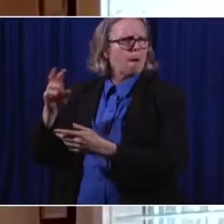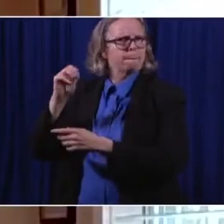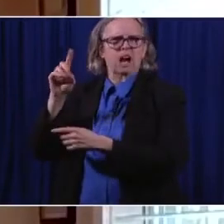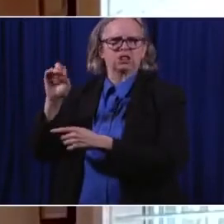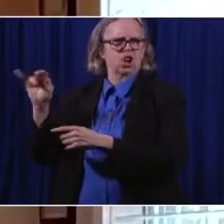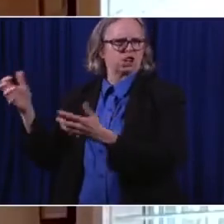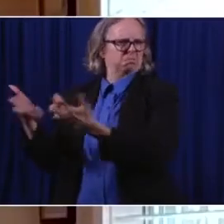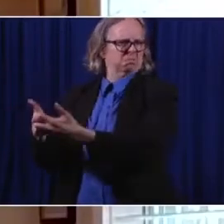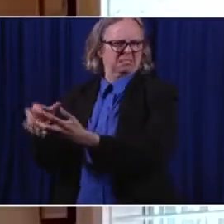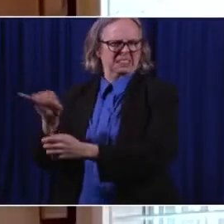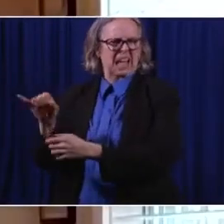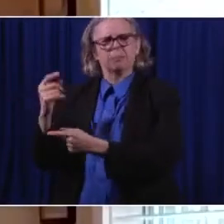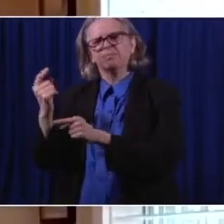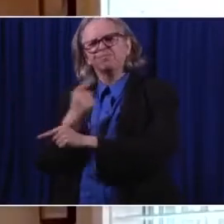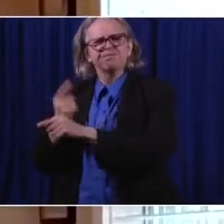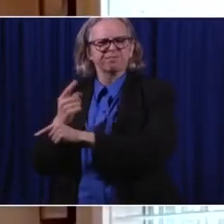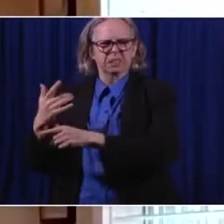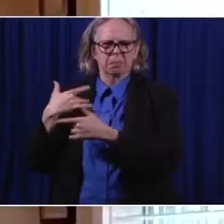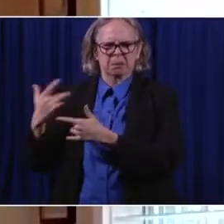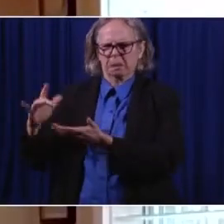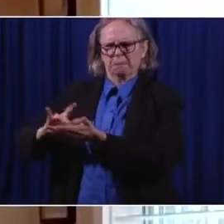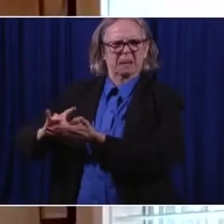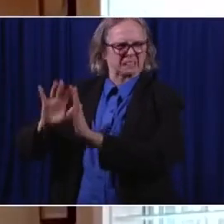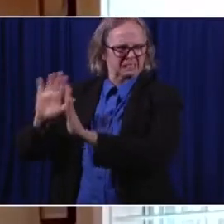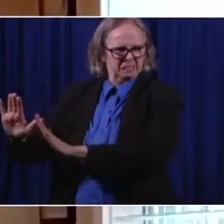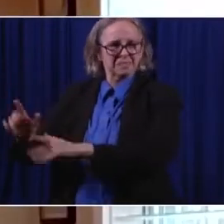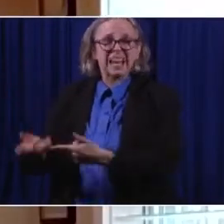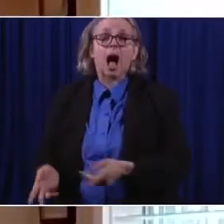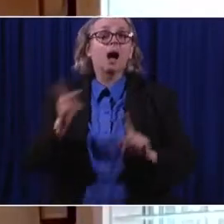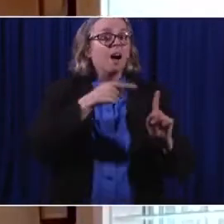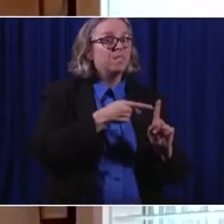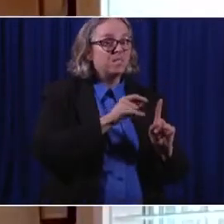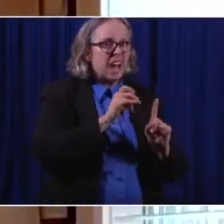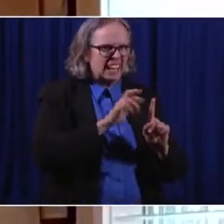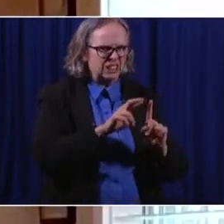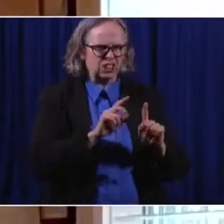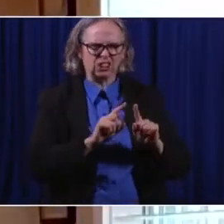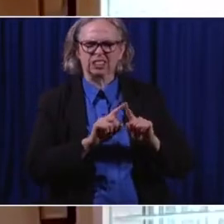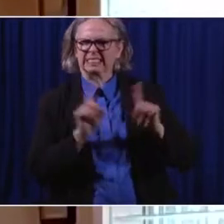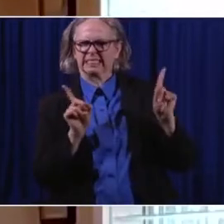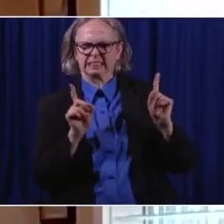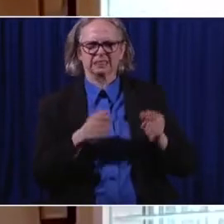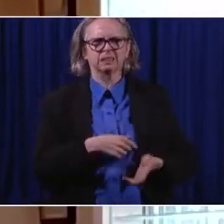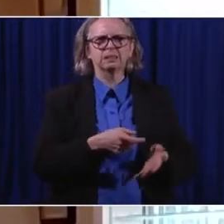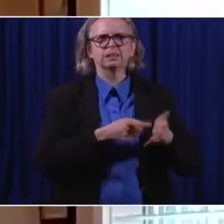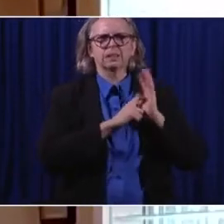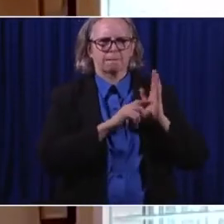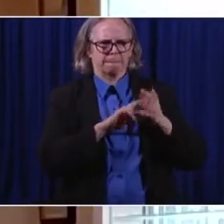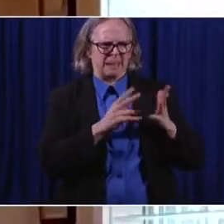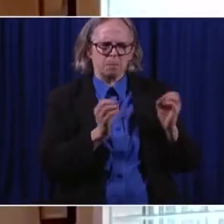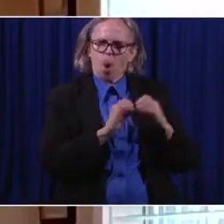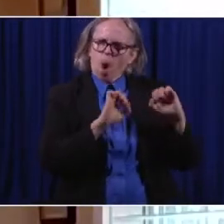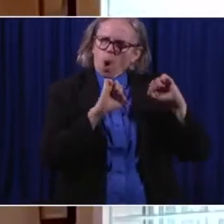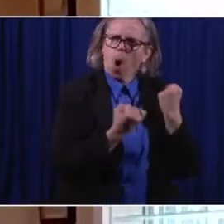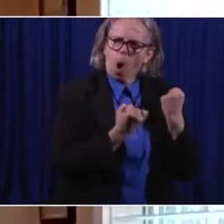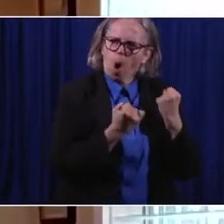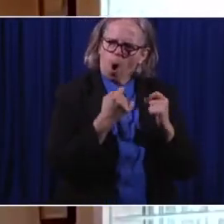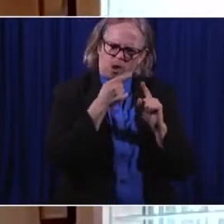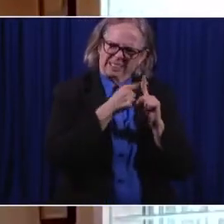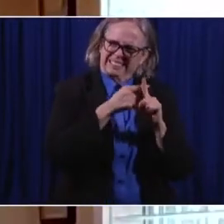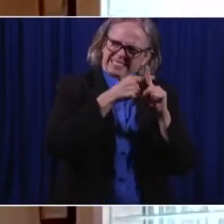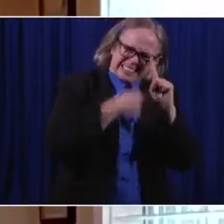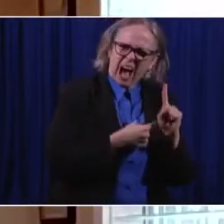Moderna vaccine. The Pfizer vaccine requires a form of ultra cold storage until it's ready to be